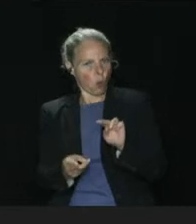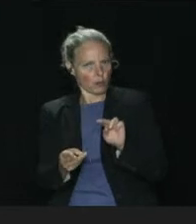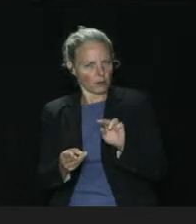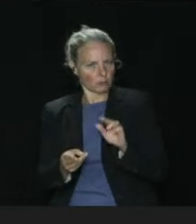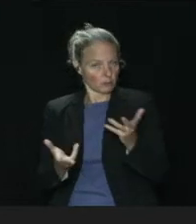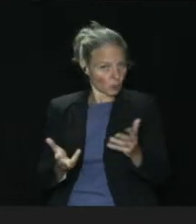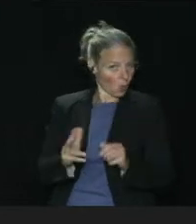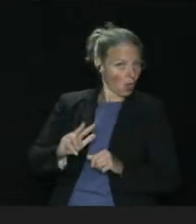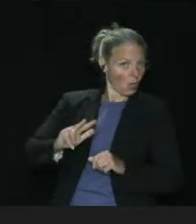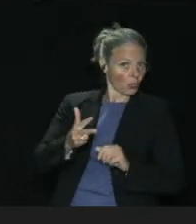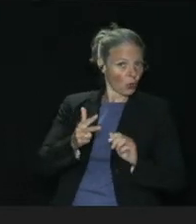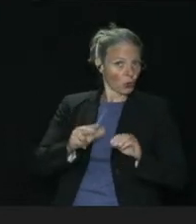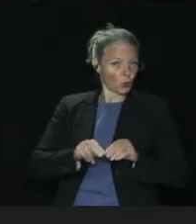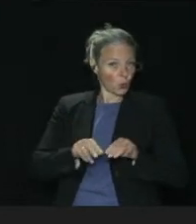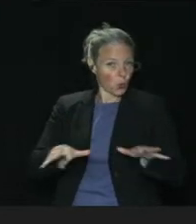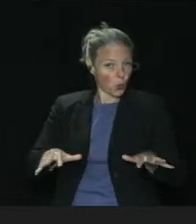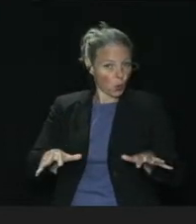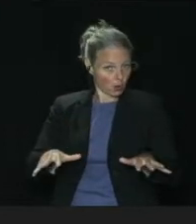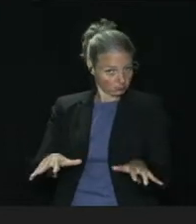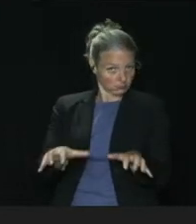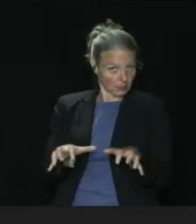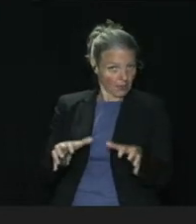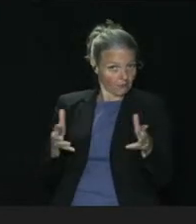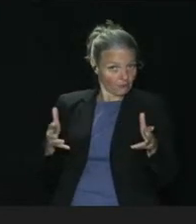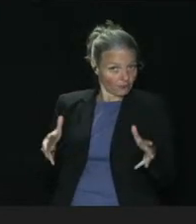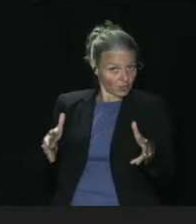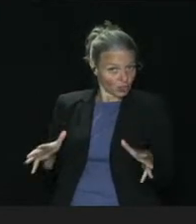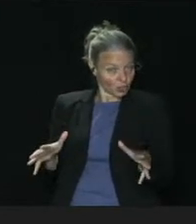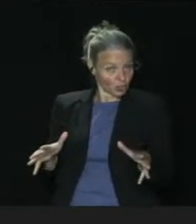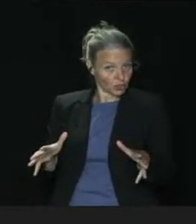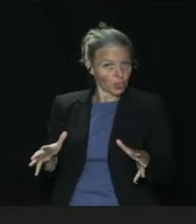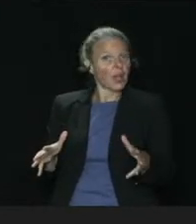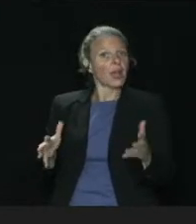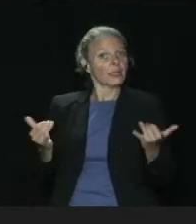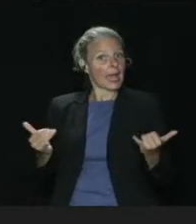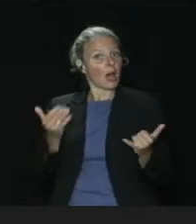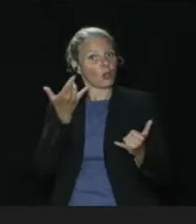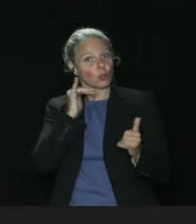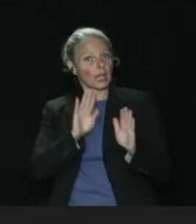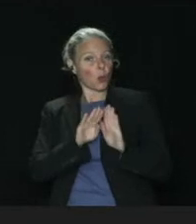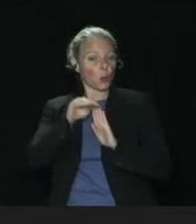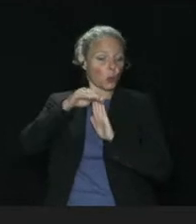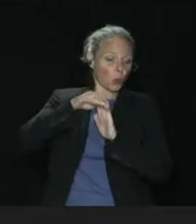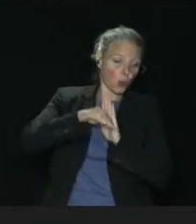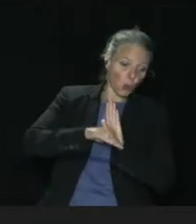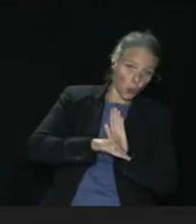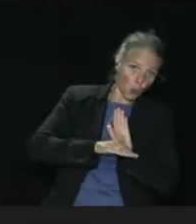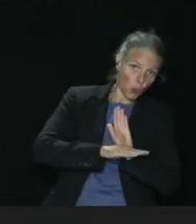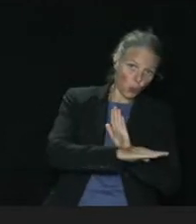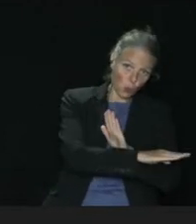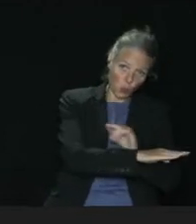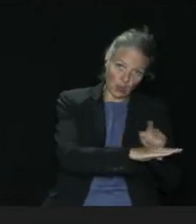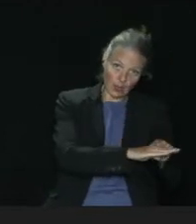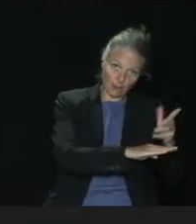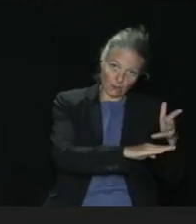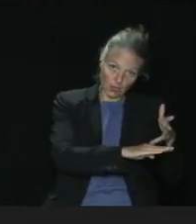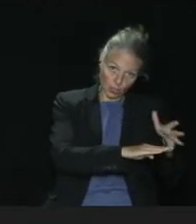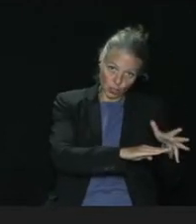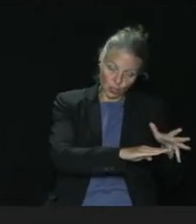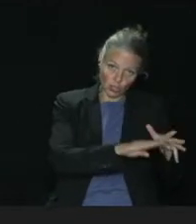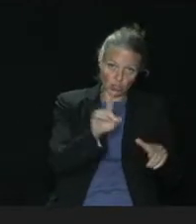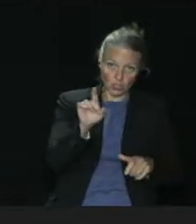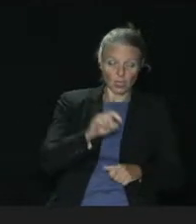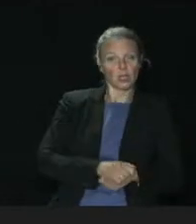over? Have we now plateaued between two events? What is the current situation according